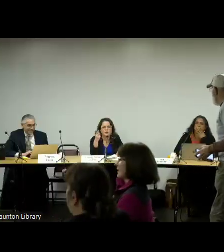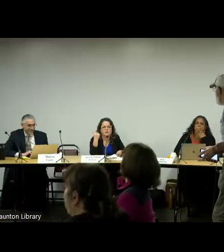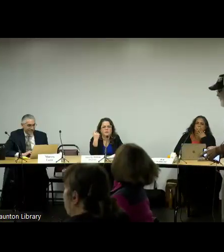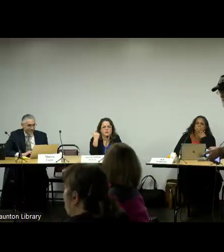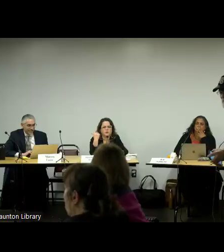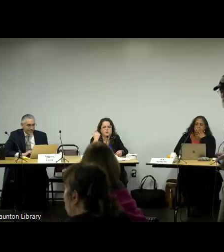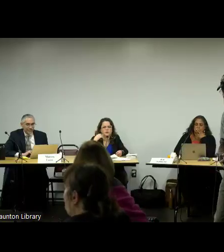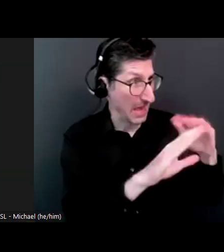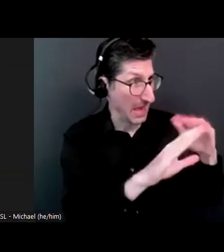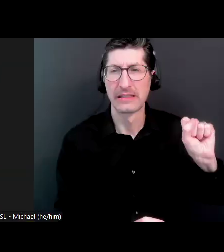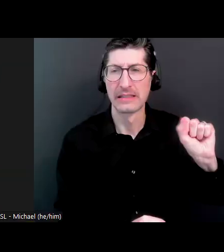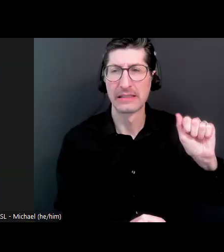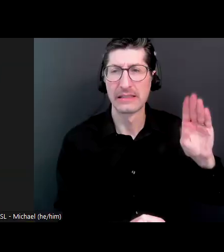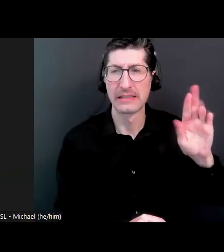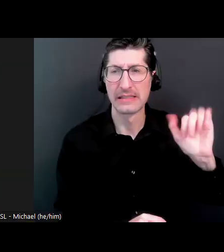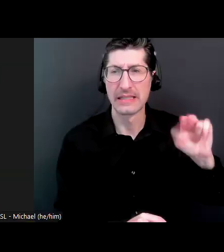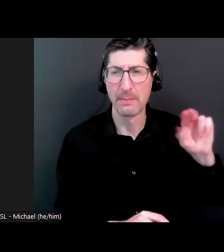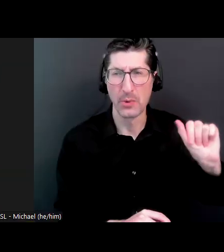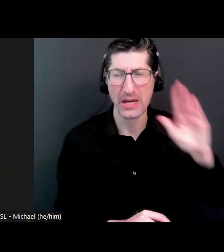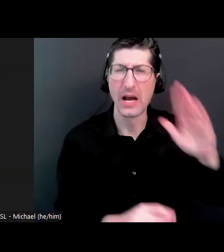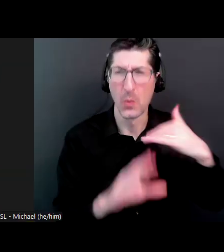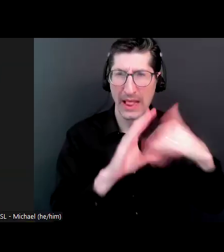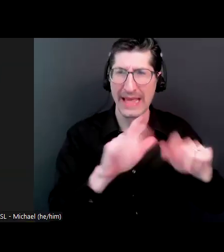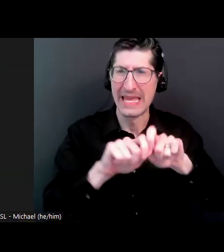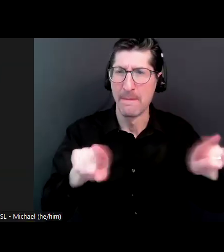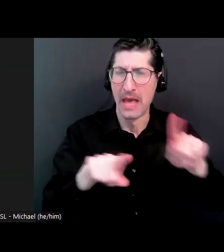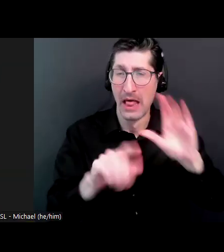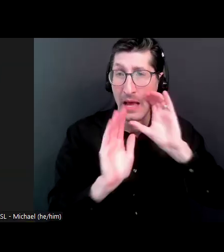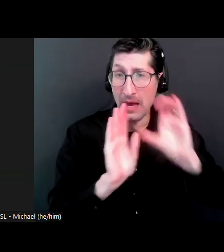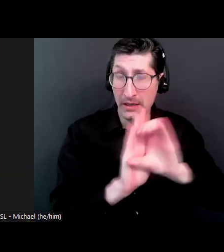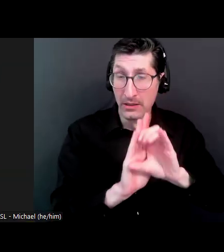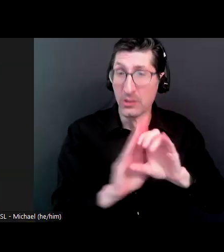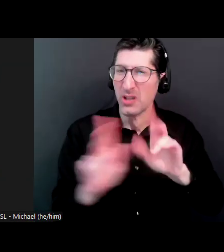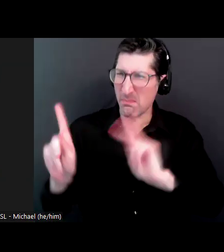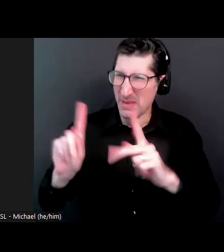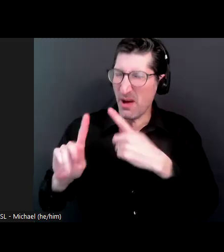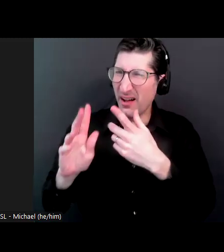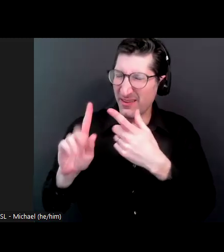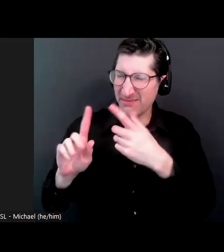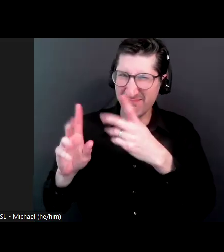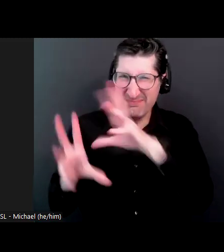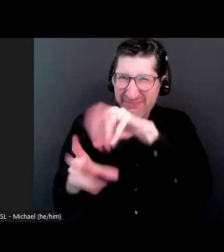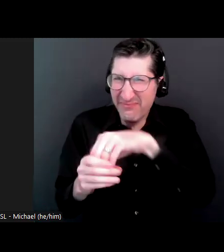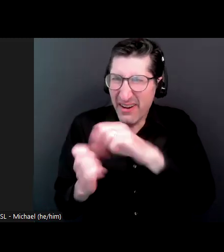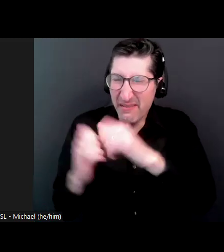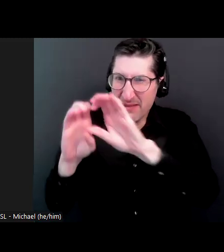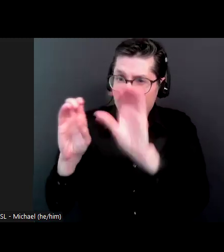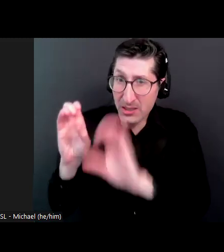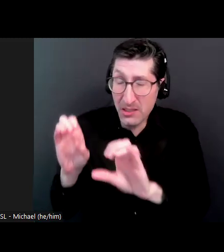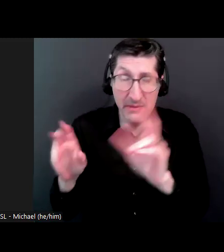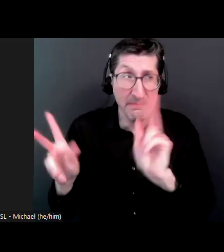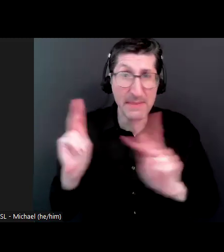will send us the pictures and then we can make sure that folks have access. Folks who are online and listening into the